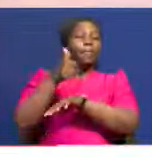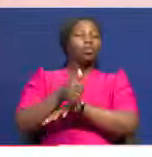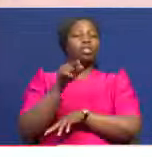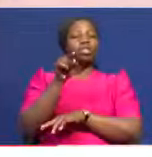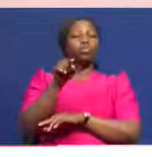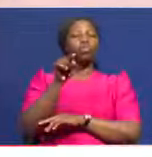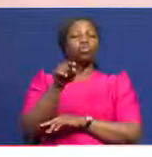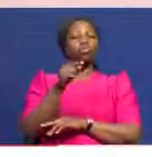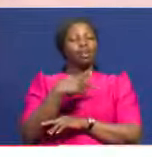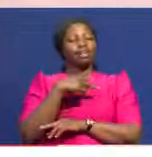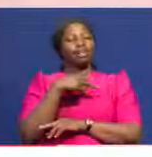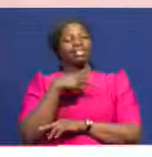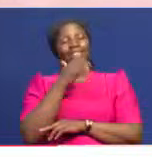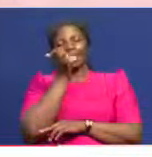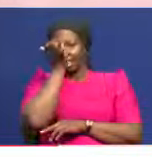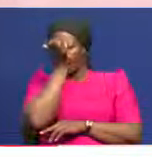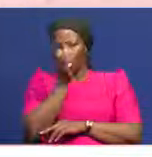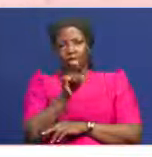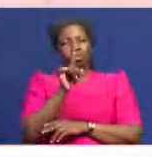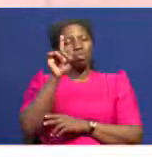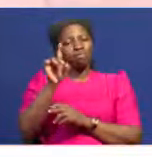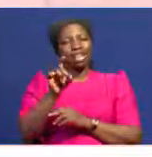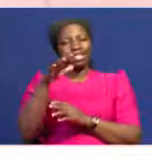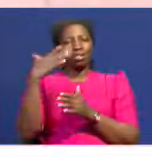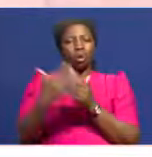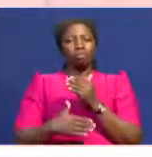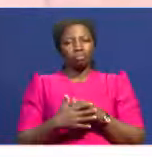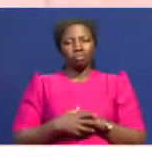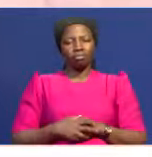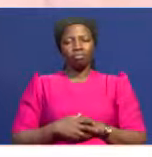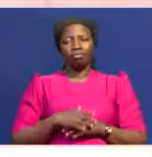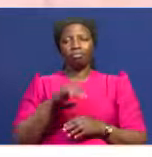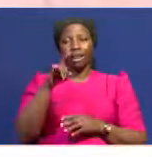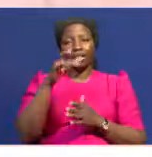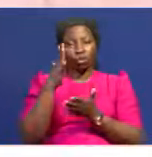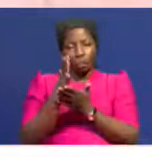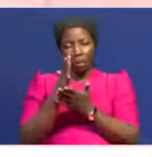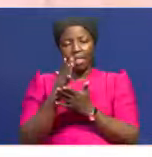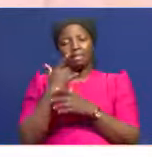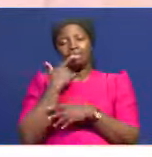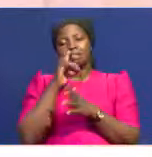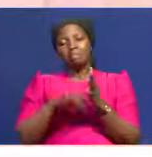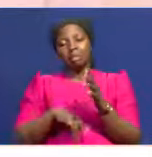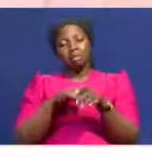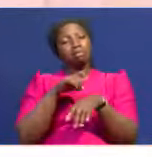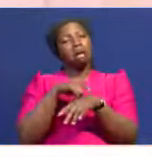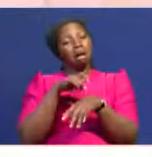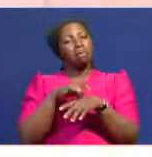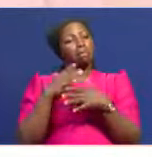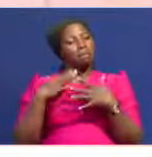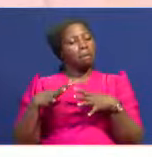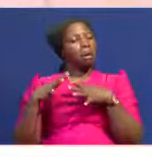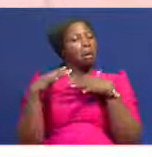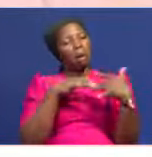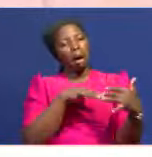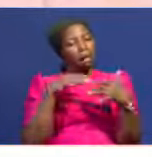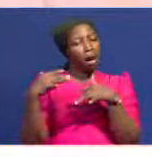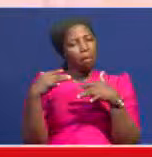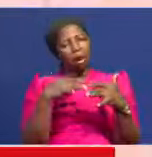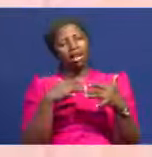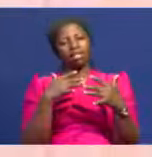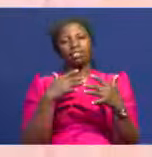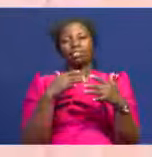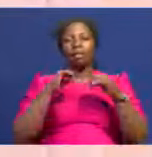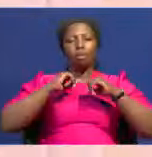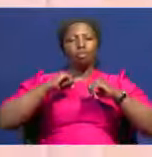kukudalilisha, lazima pia wakome. Wanasemanga atifahali wakipigana, nyasi ndo inafanya nini?